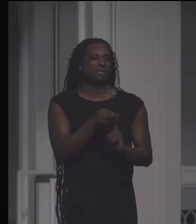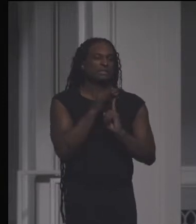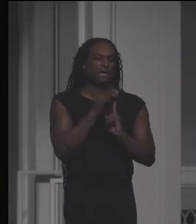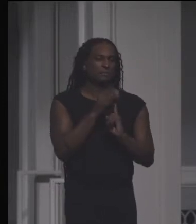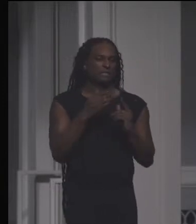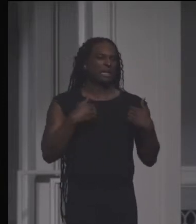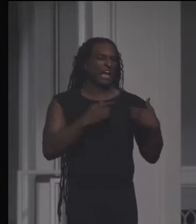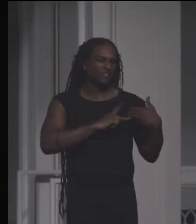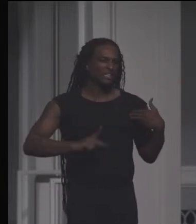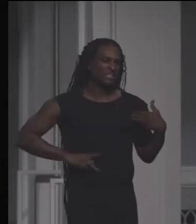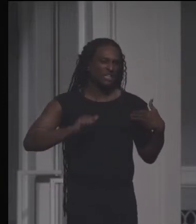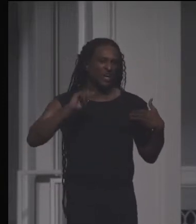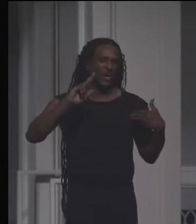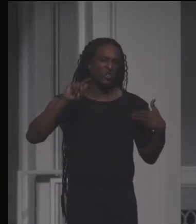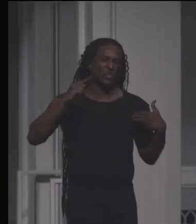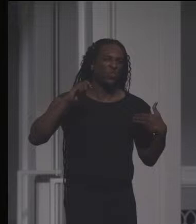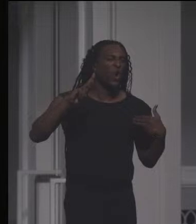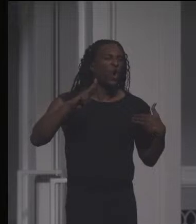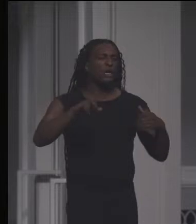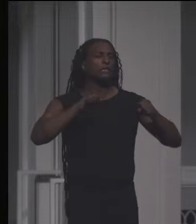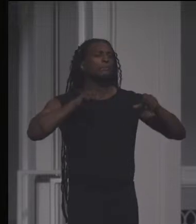and magic walks the earth.